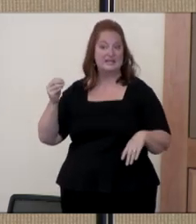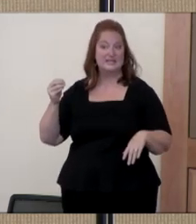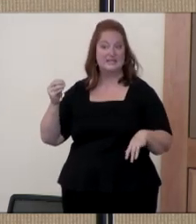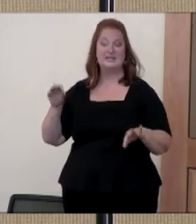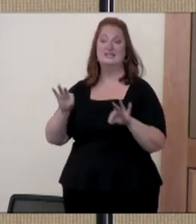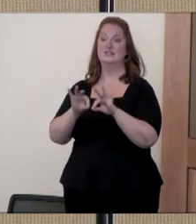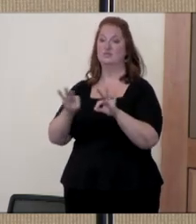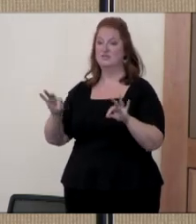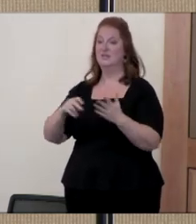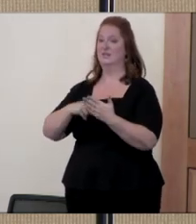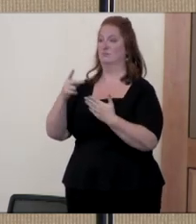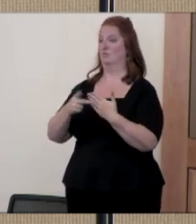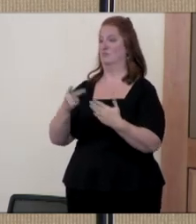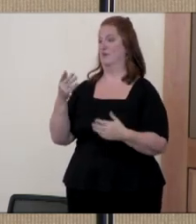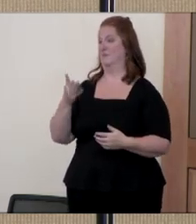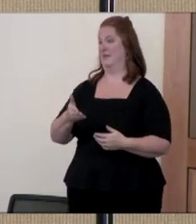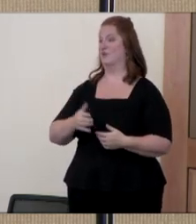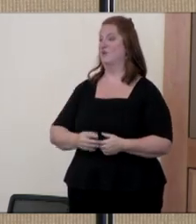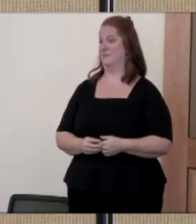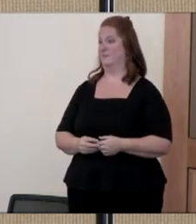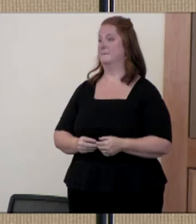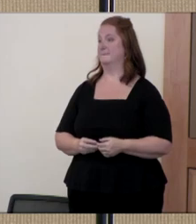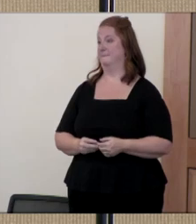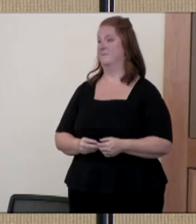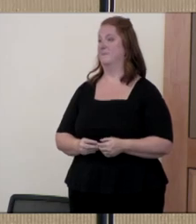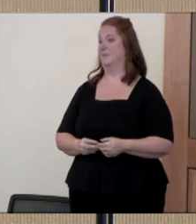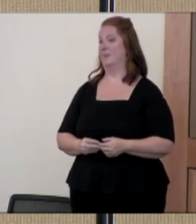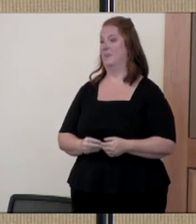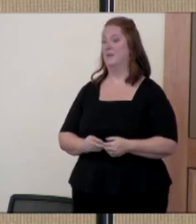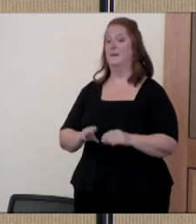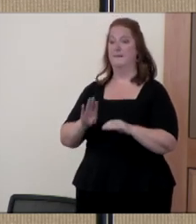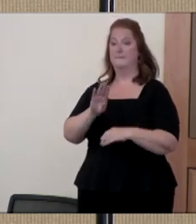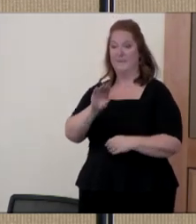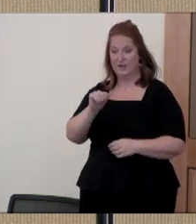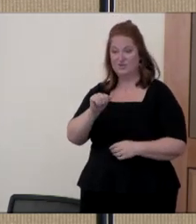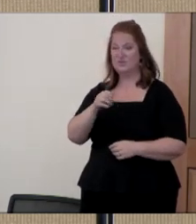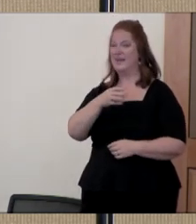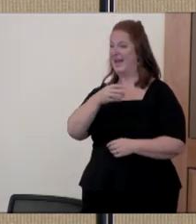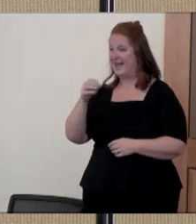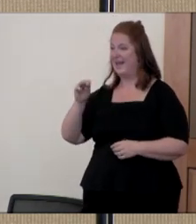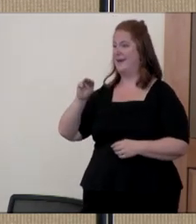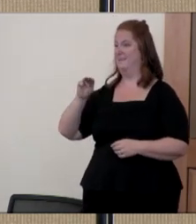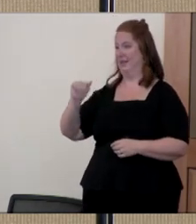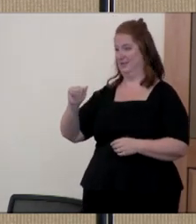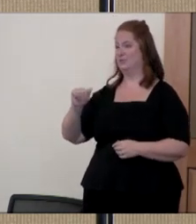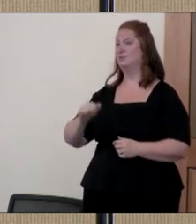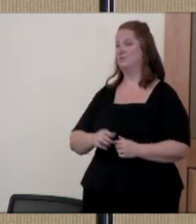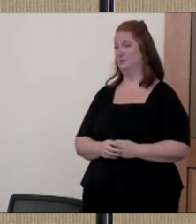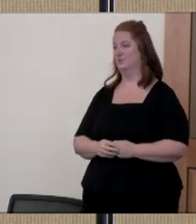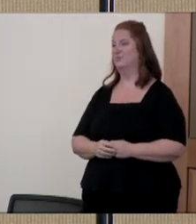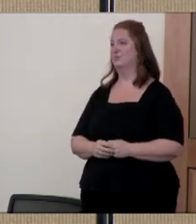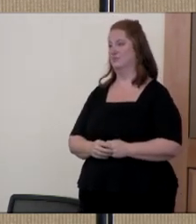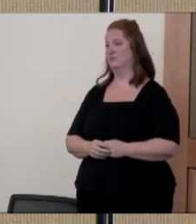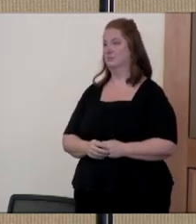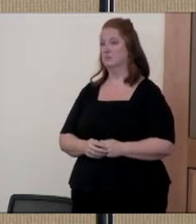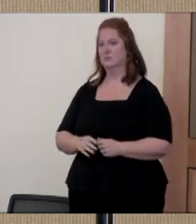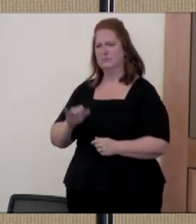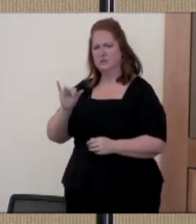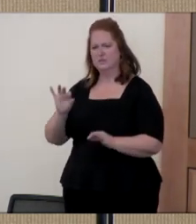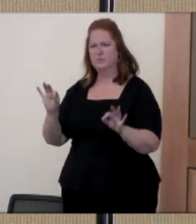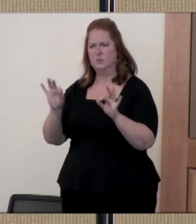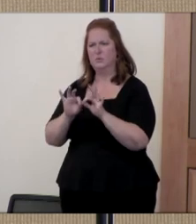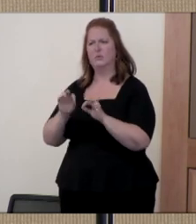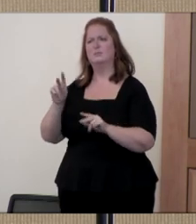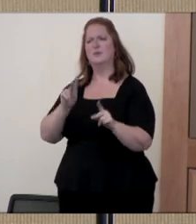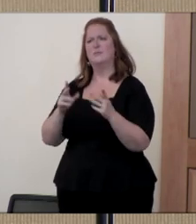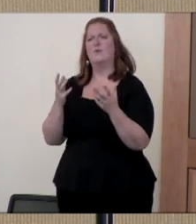degree programs at the bachelor's level and at the master's level. It's really important. It's what